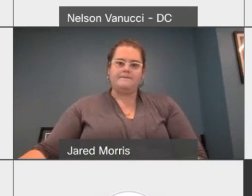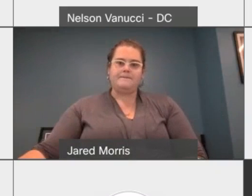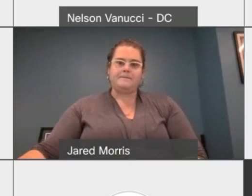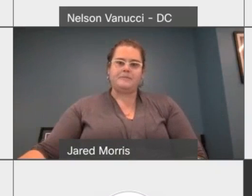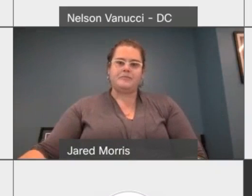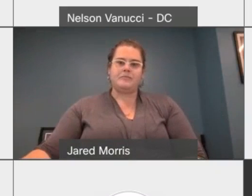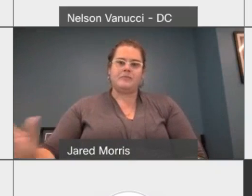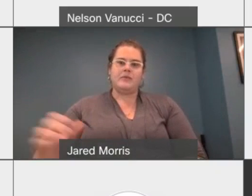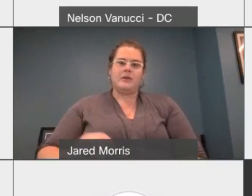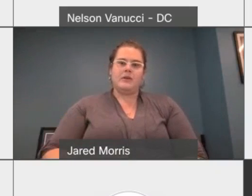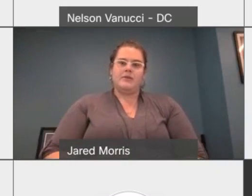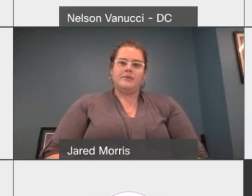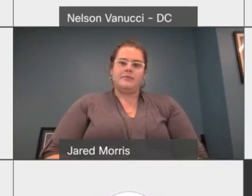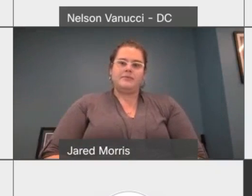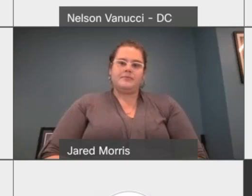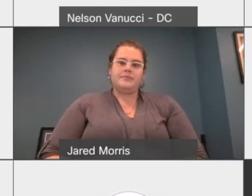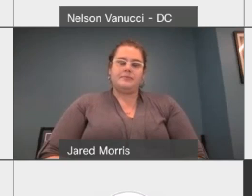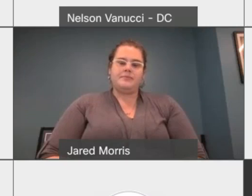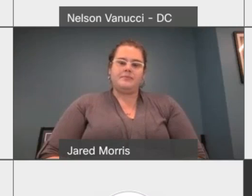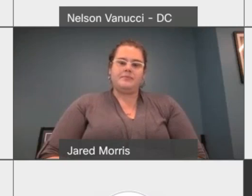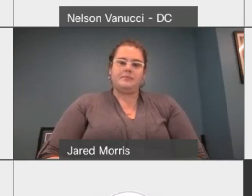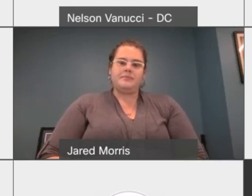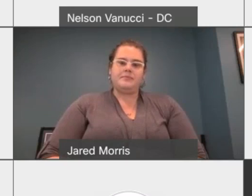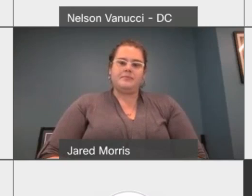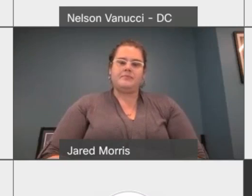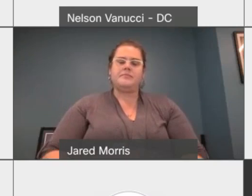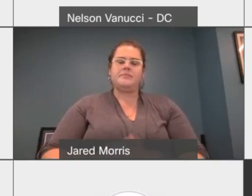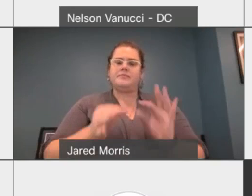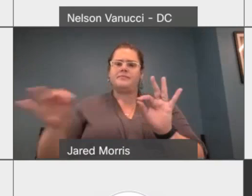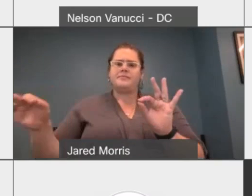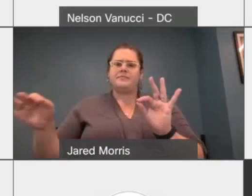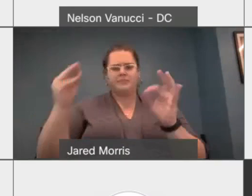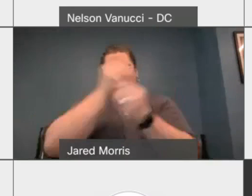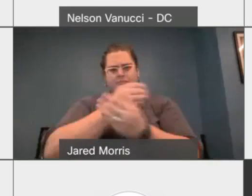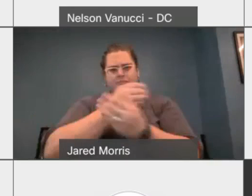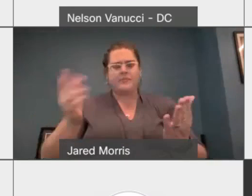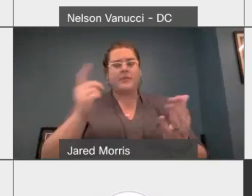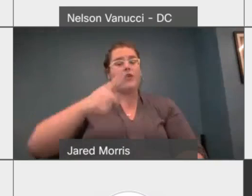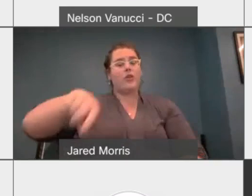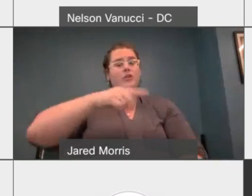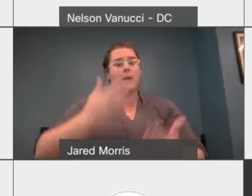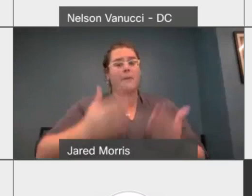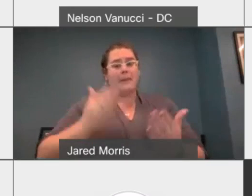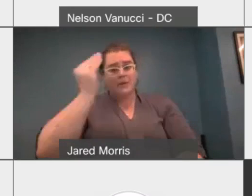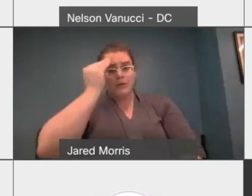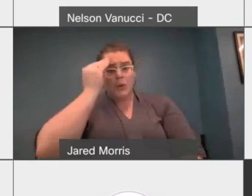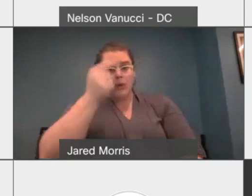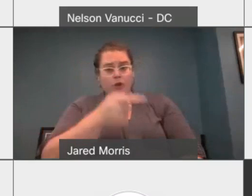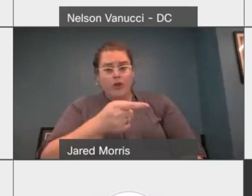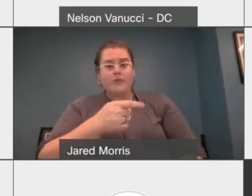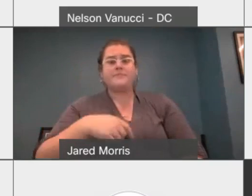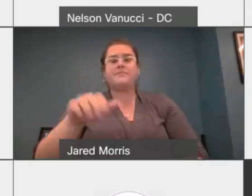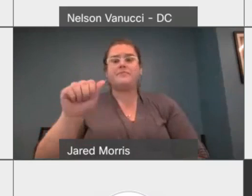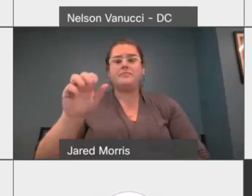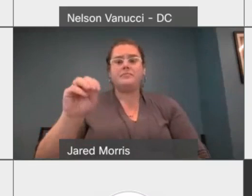For those who may know her, I wanted people to know that Amber Ohane, hopefully I didn't